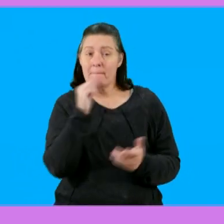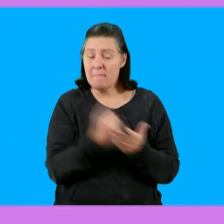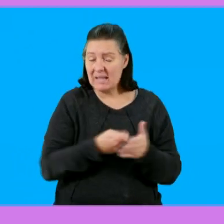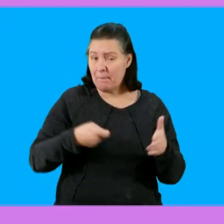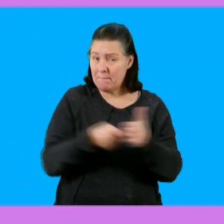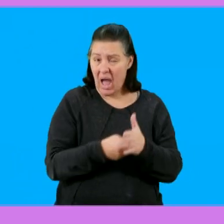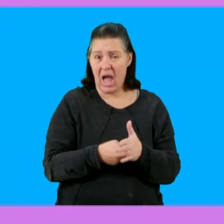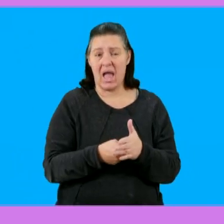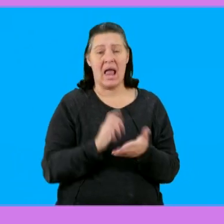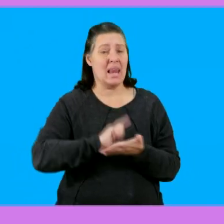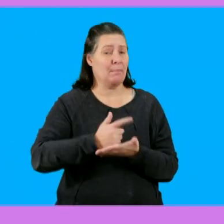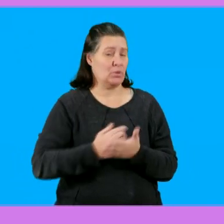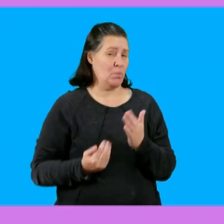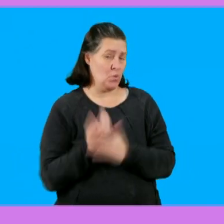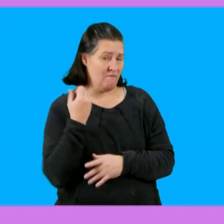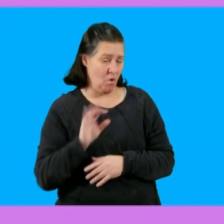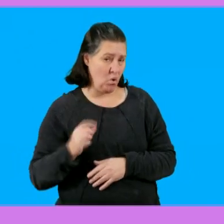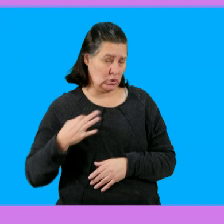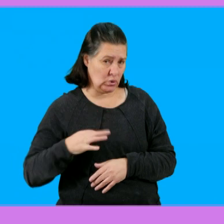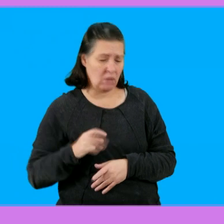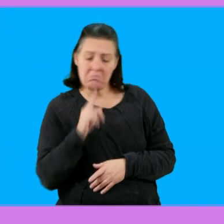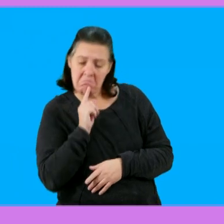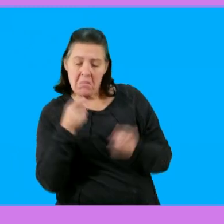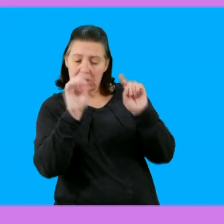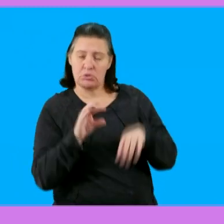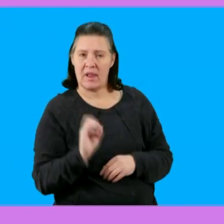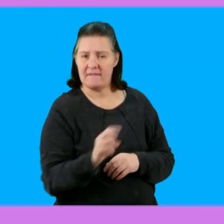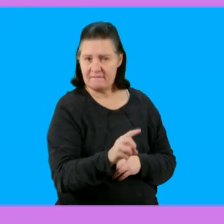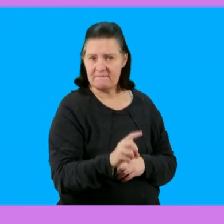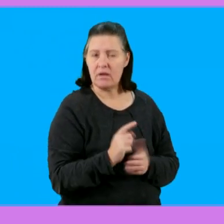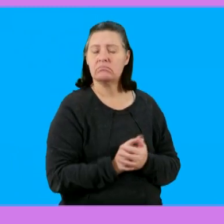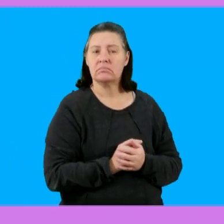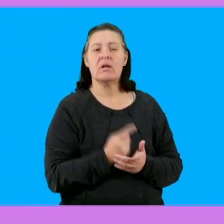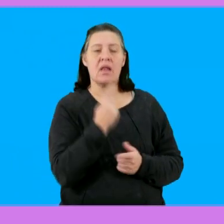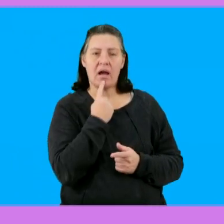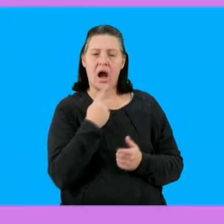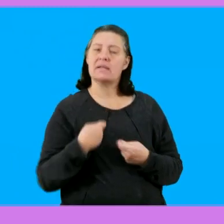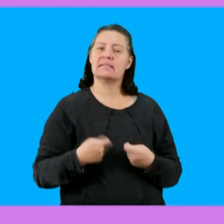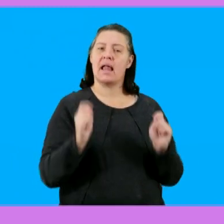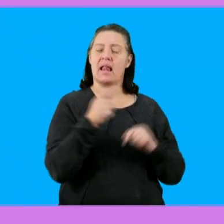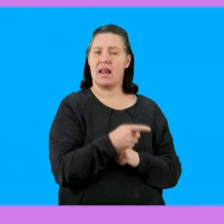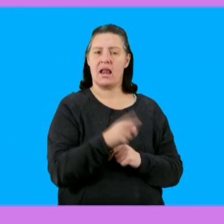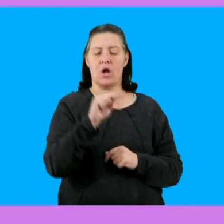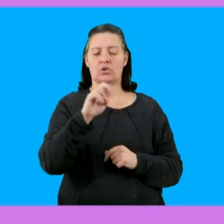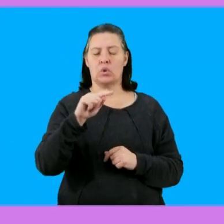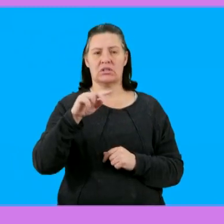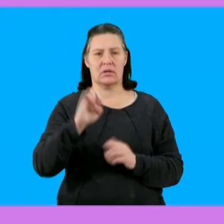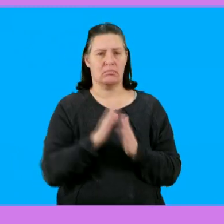a new laptop for her daughter. She came across a special on a notebook bundle that is on sale